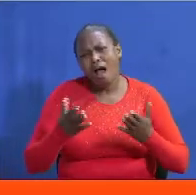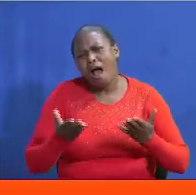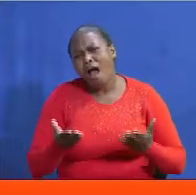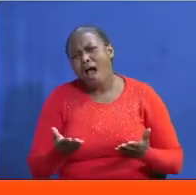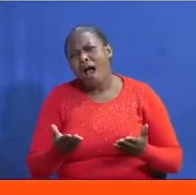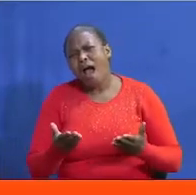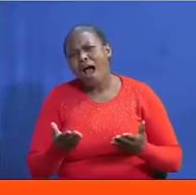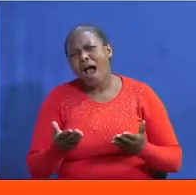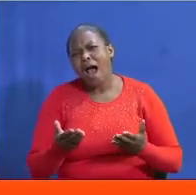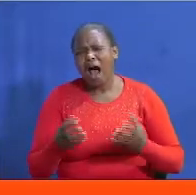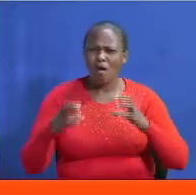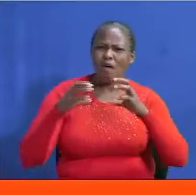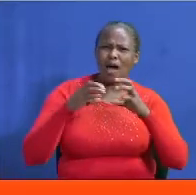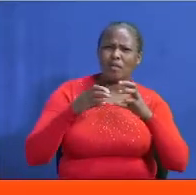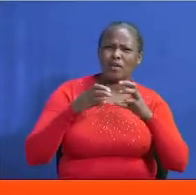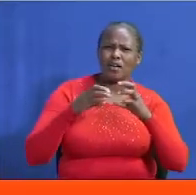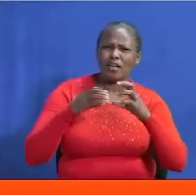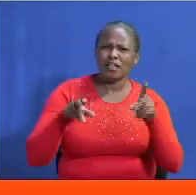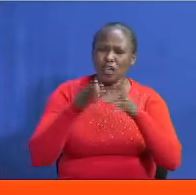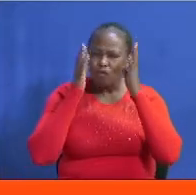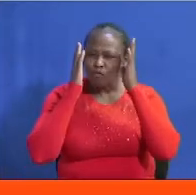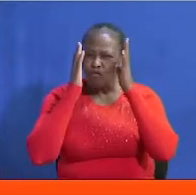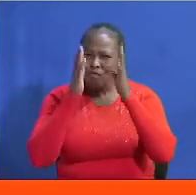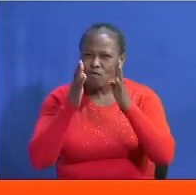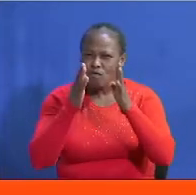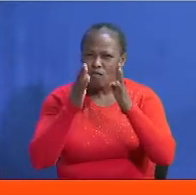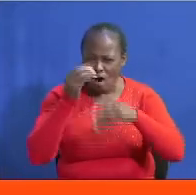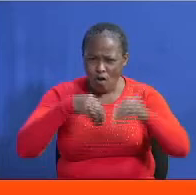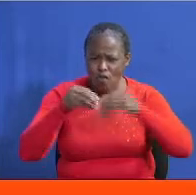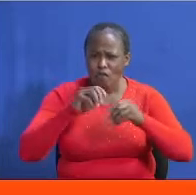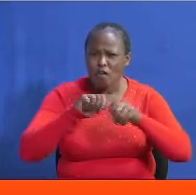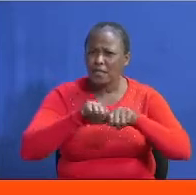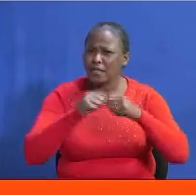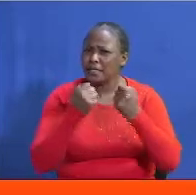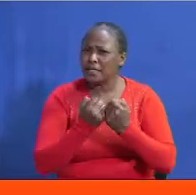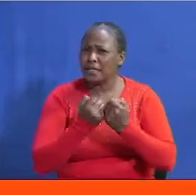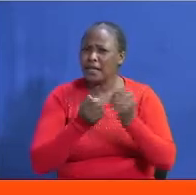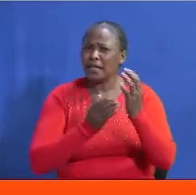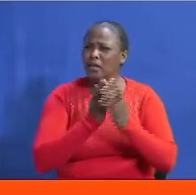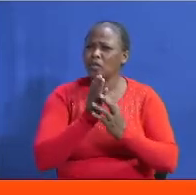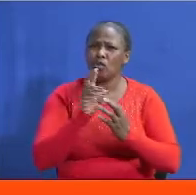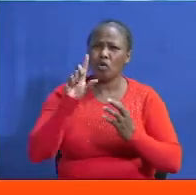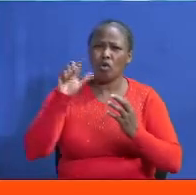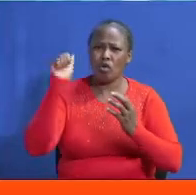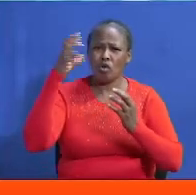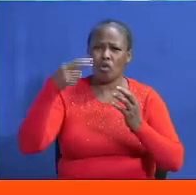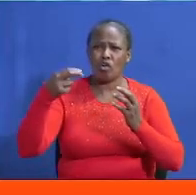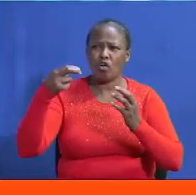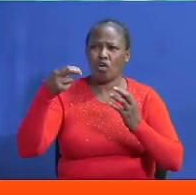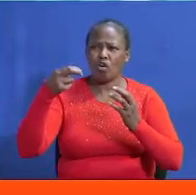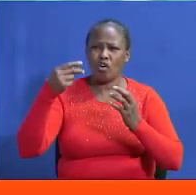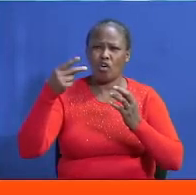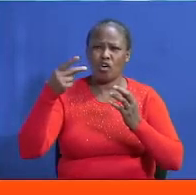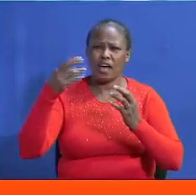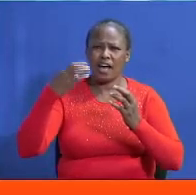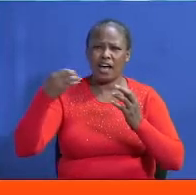your company envision to change the voting systems through the blockchain? Okay. Maybe we